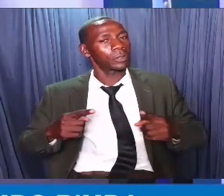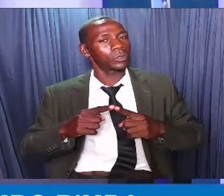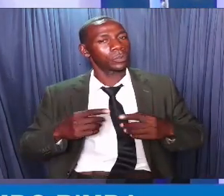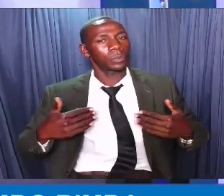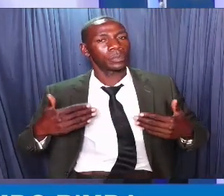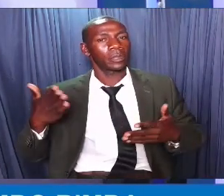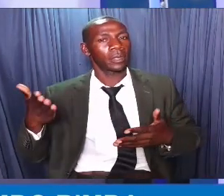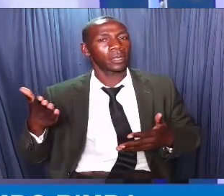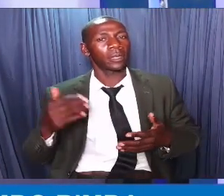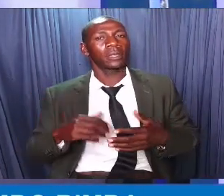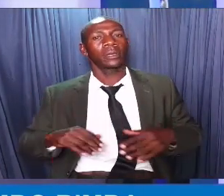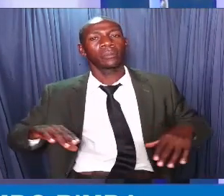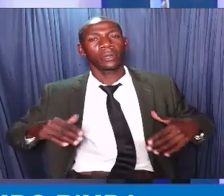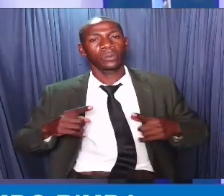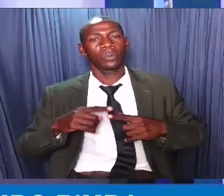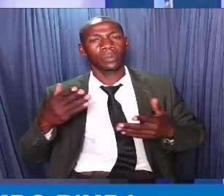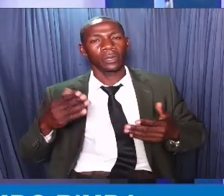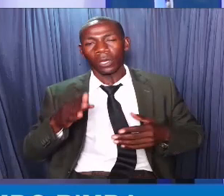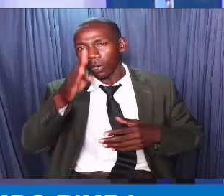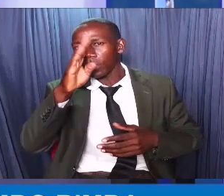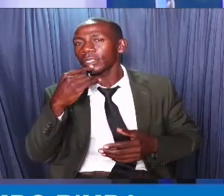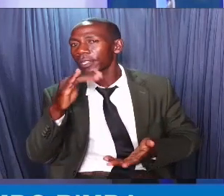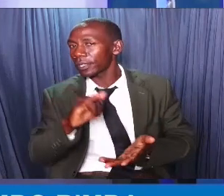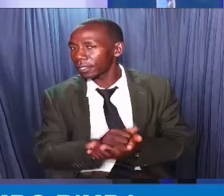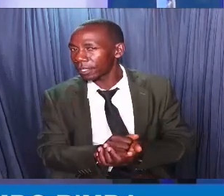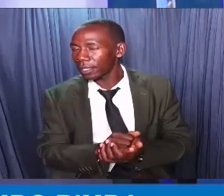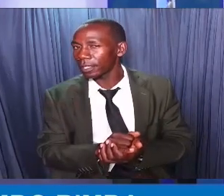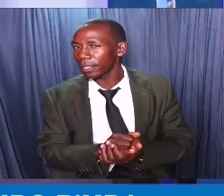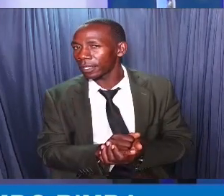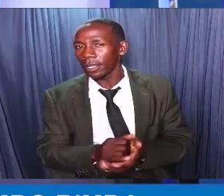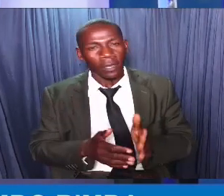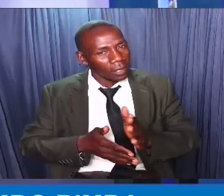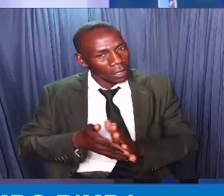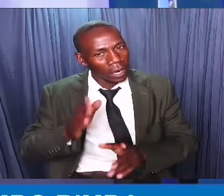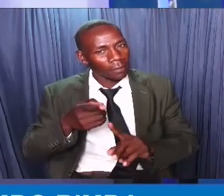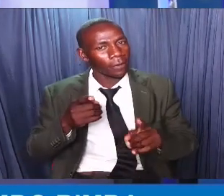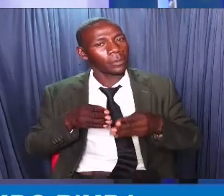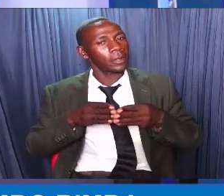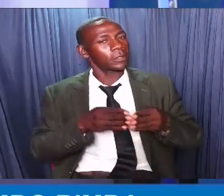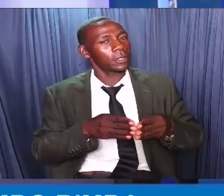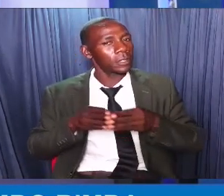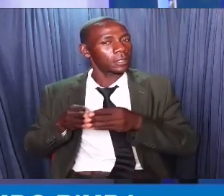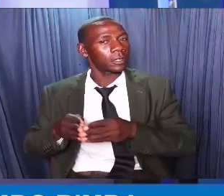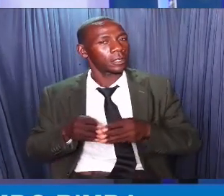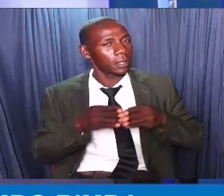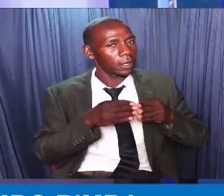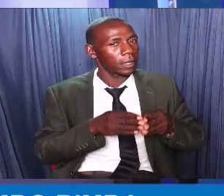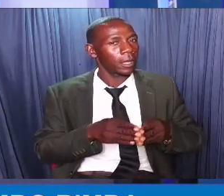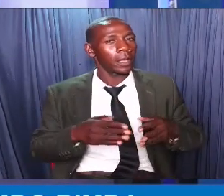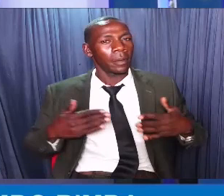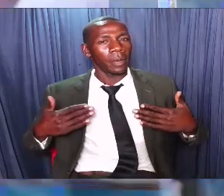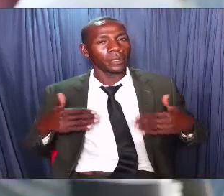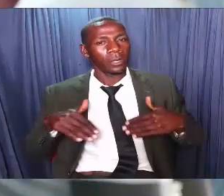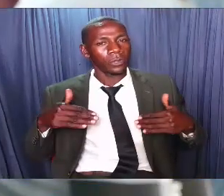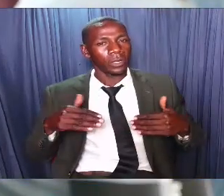be a pride of the people. Mungu anasema, God says, ikimbieni zinaa. Flee from fornication. Maana mtu afanyaye